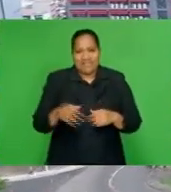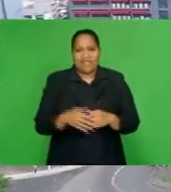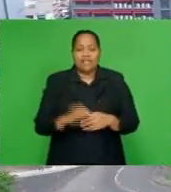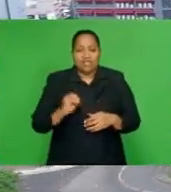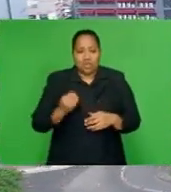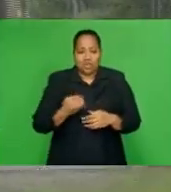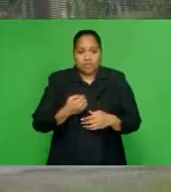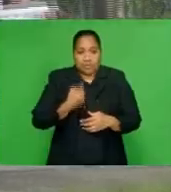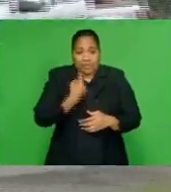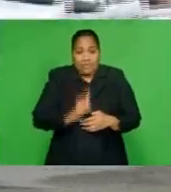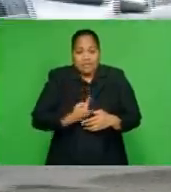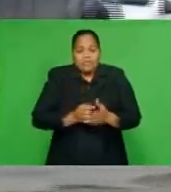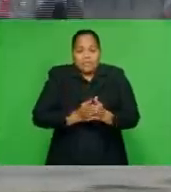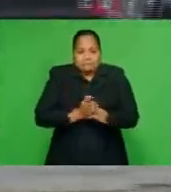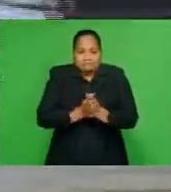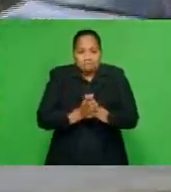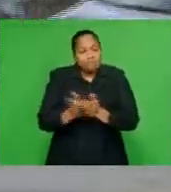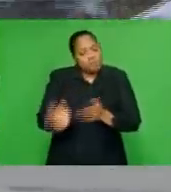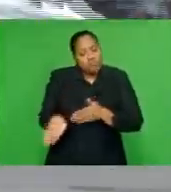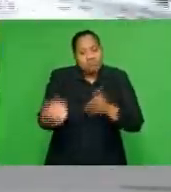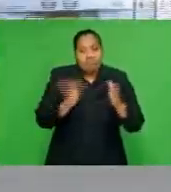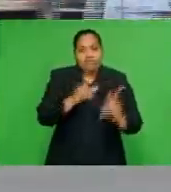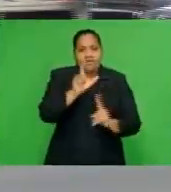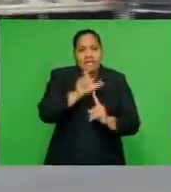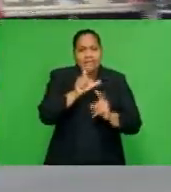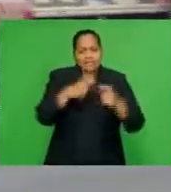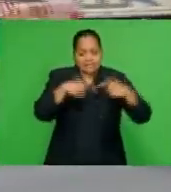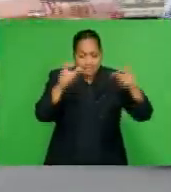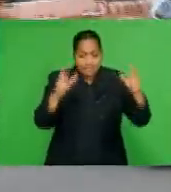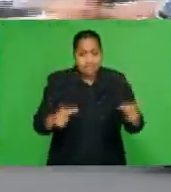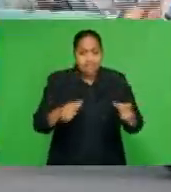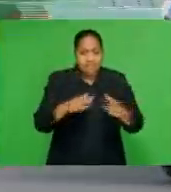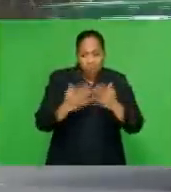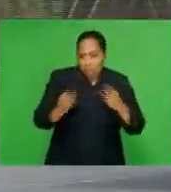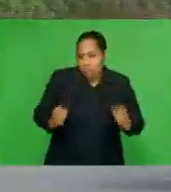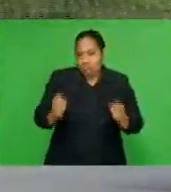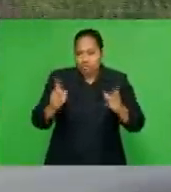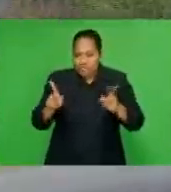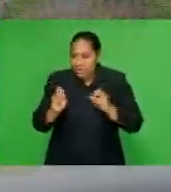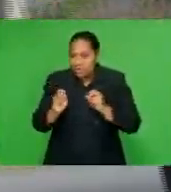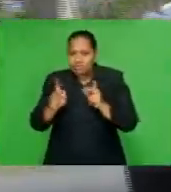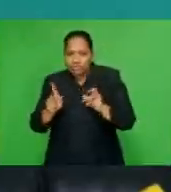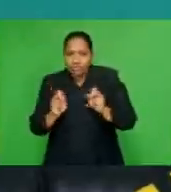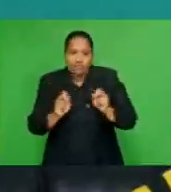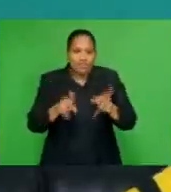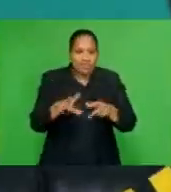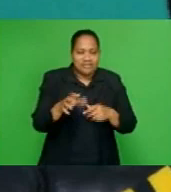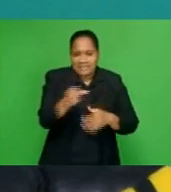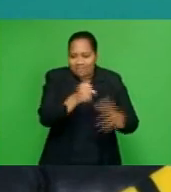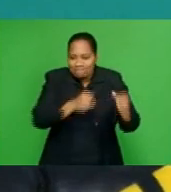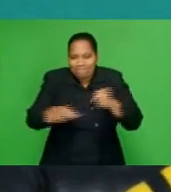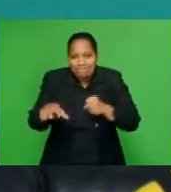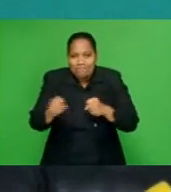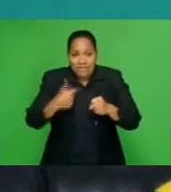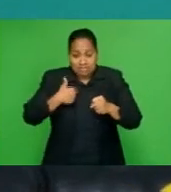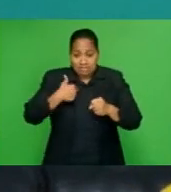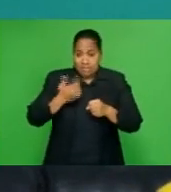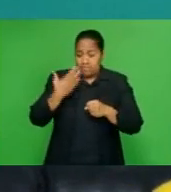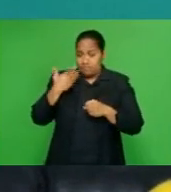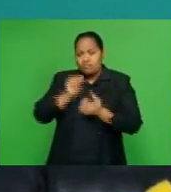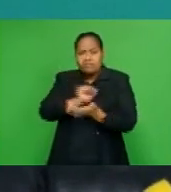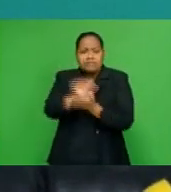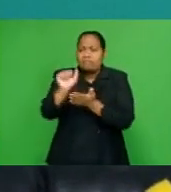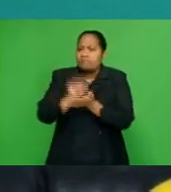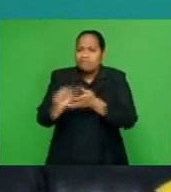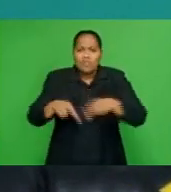himself, he moved to the capital city, grabbing every opportunities that come his way. I used to sell on the roadside.